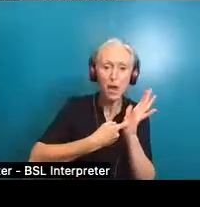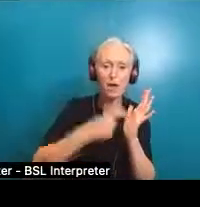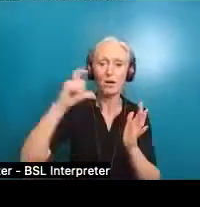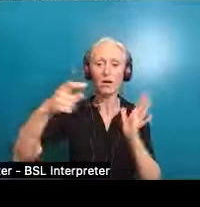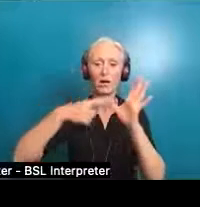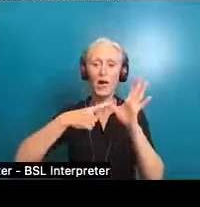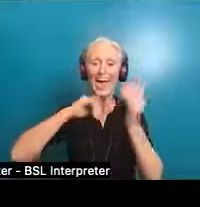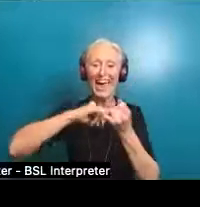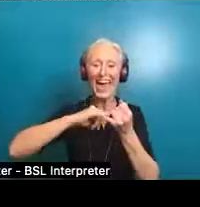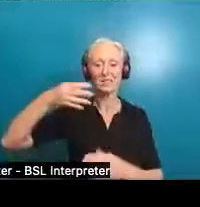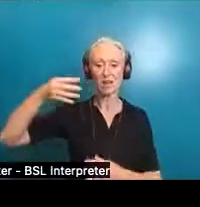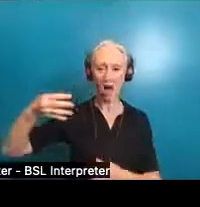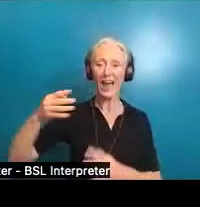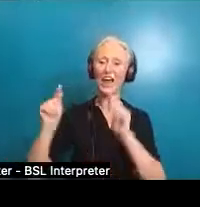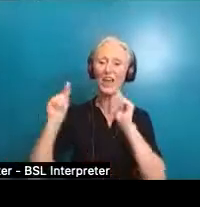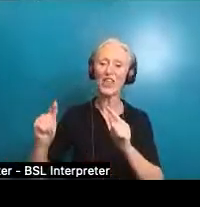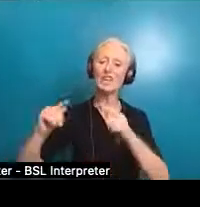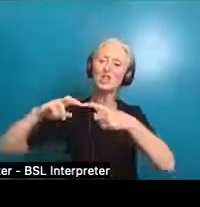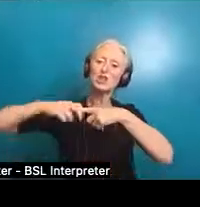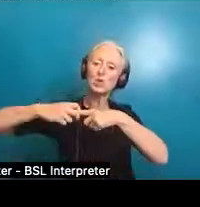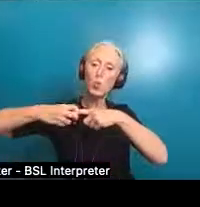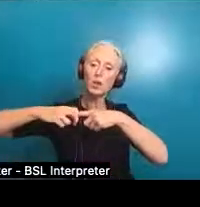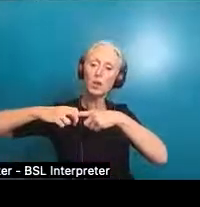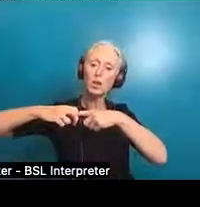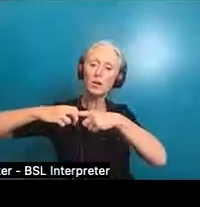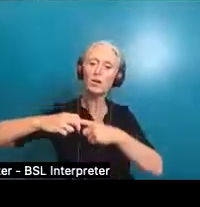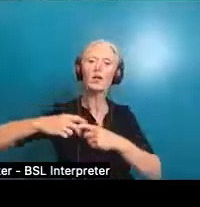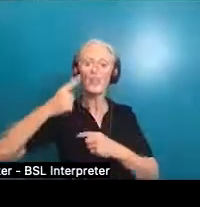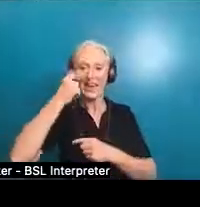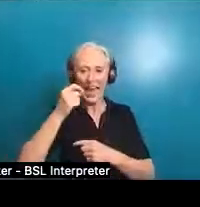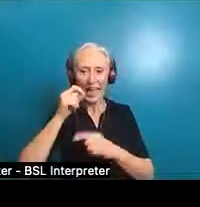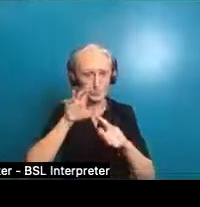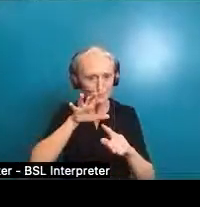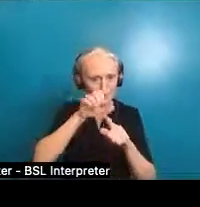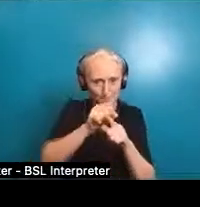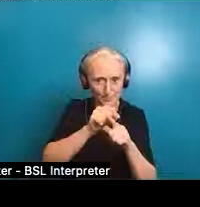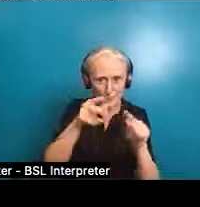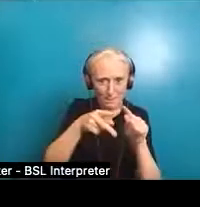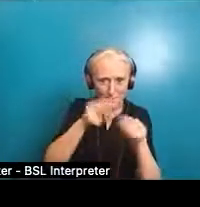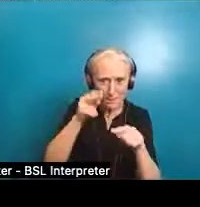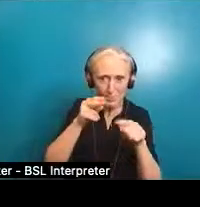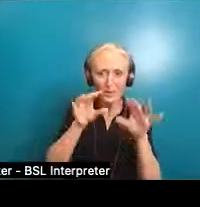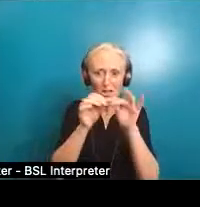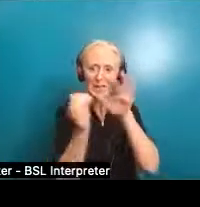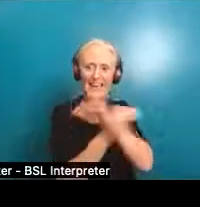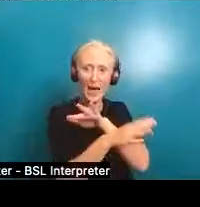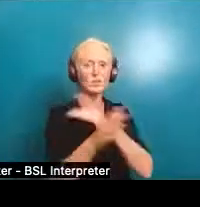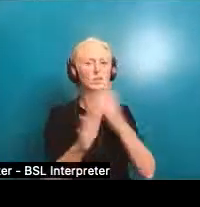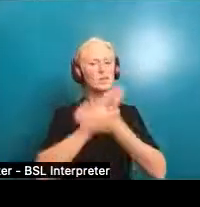CRISPR-Cas9 gene editing has two key components. Firstly, a guide to find the spelling